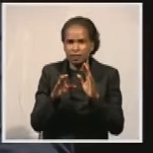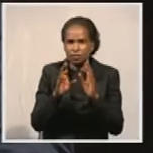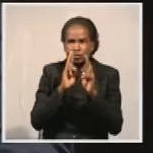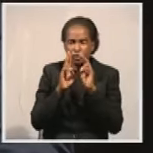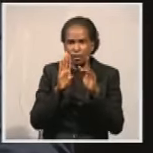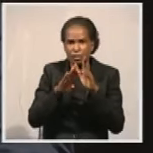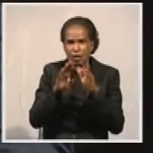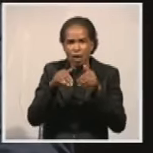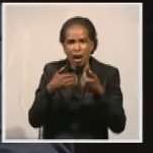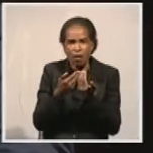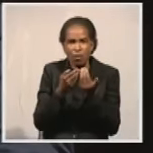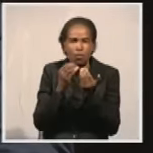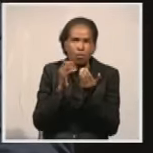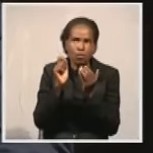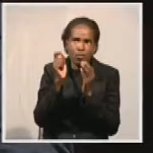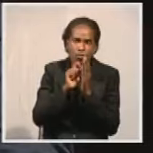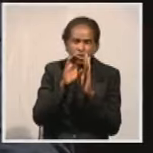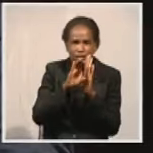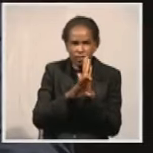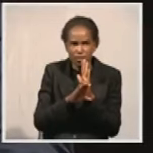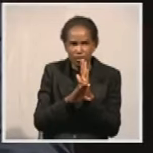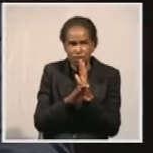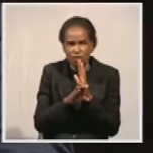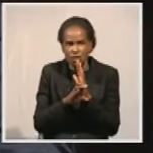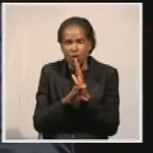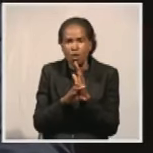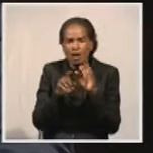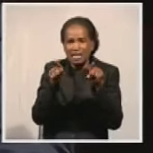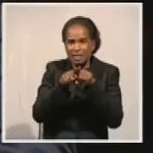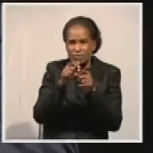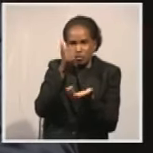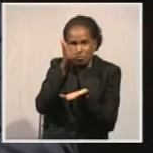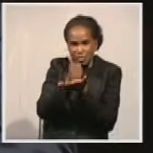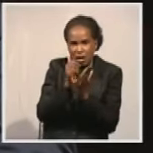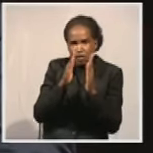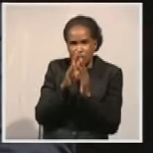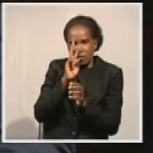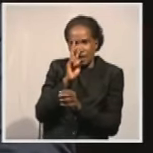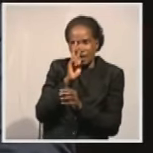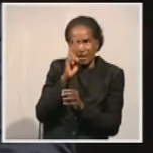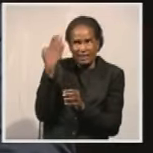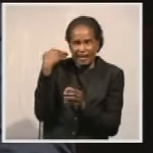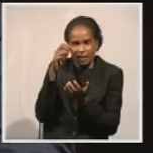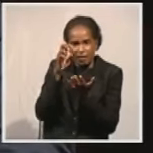to ask your reflections on that. You know, is this what you had envisioned when you were sitting down and crafting